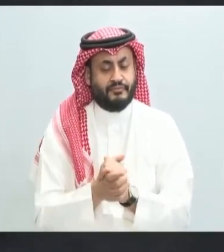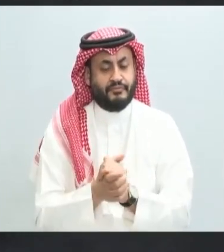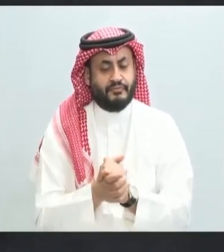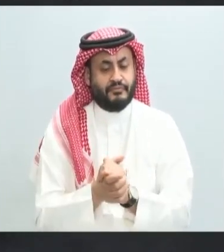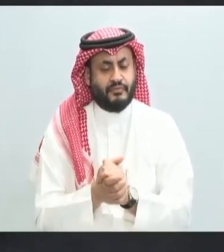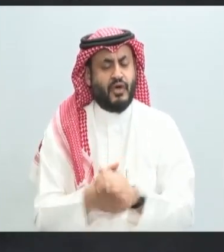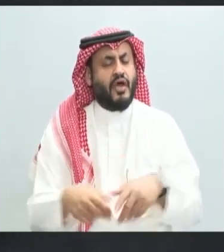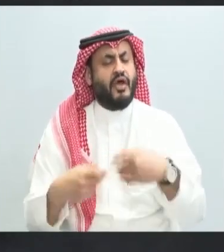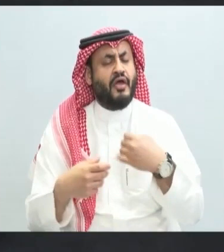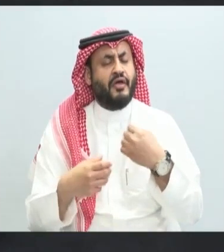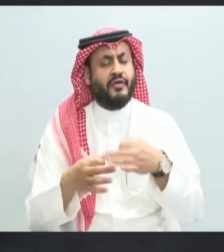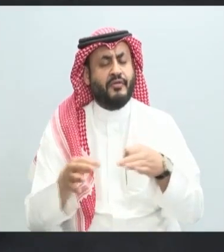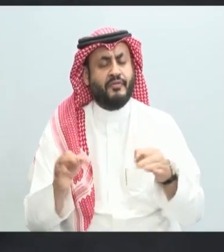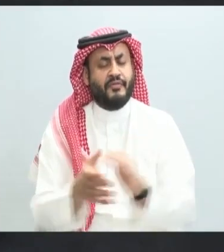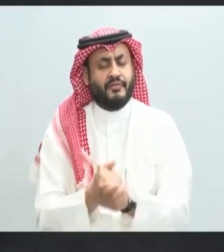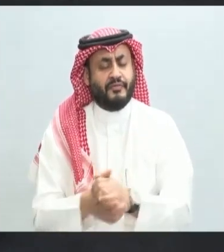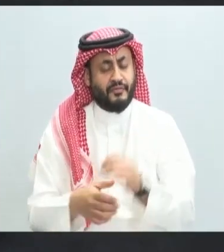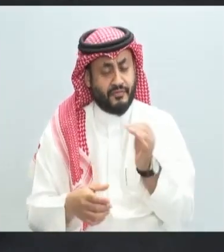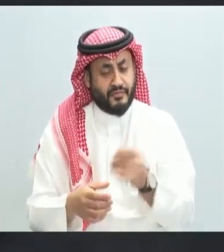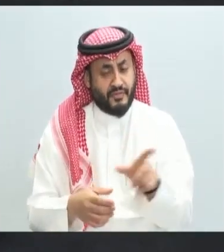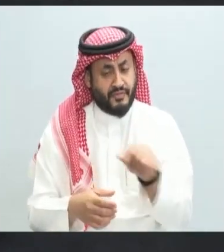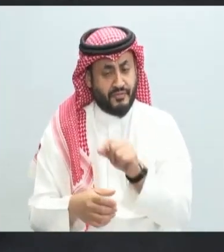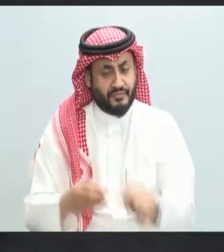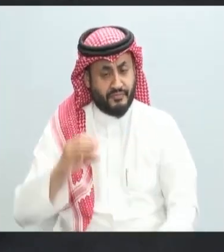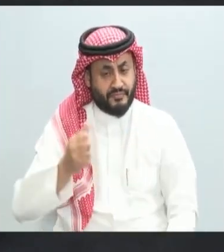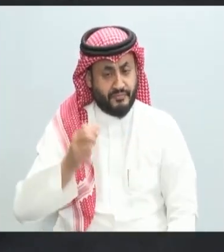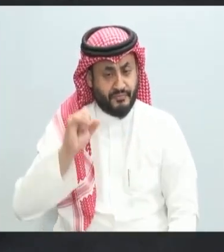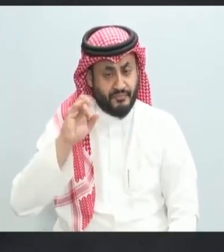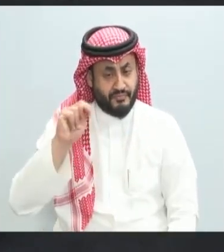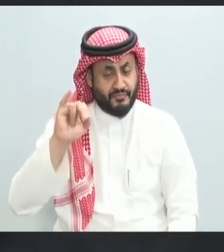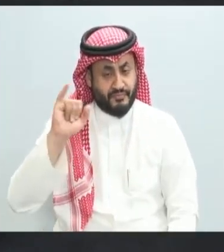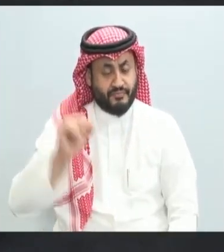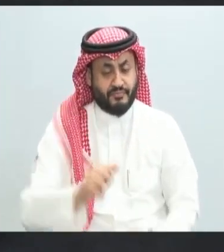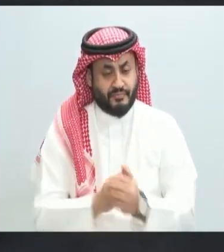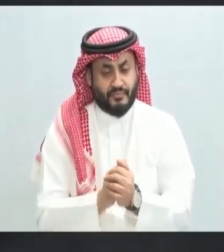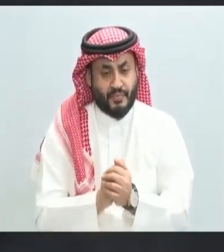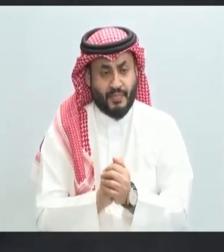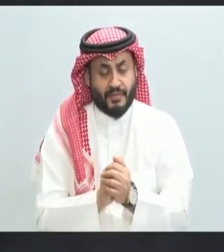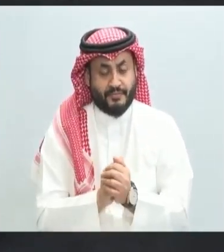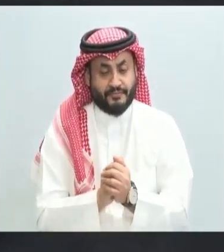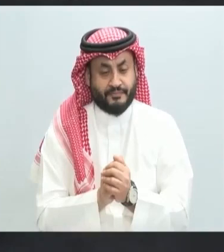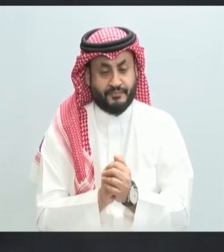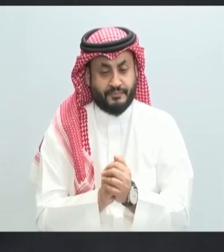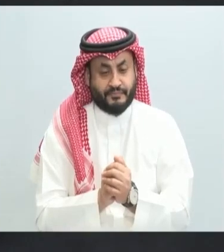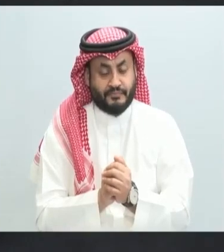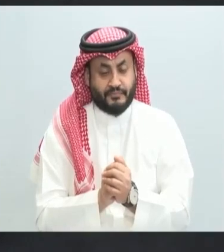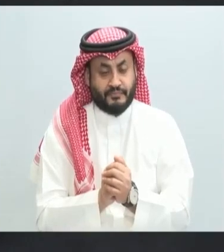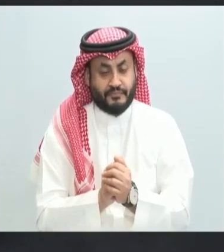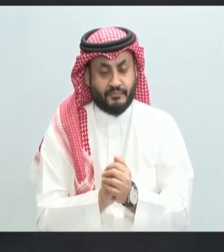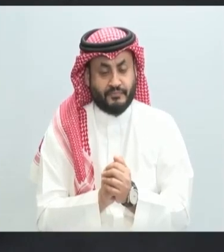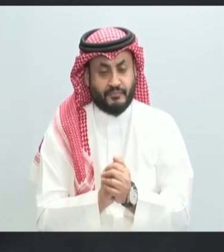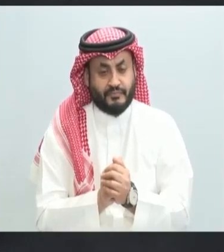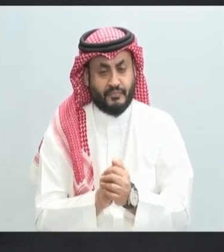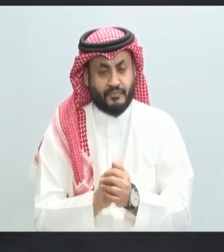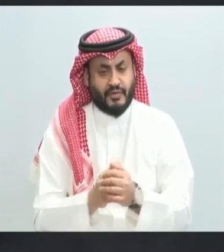any of the supplies that we use in our classroom. Can I use your pen? Can I use your pencil? Can